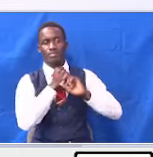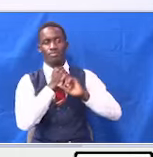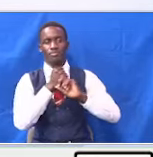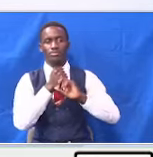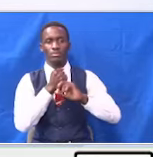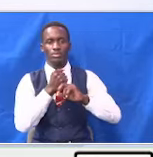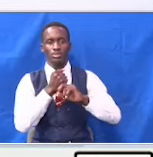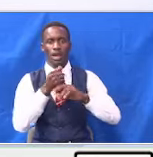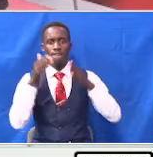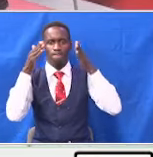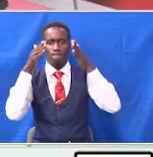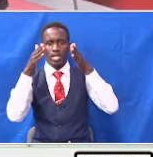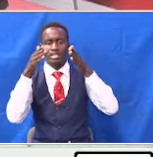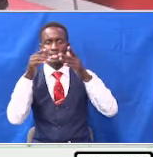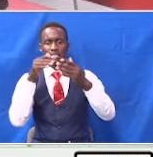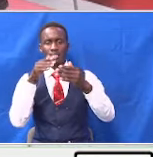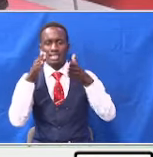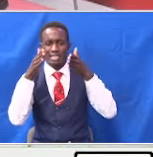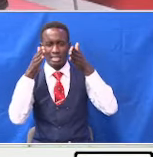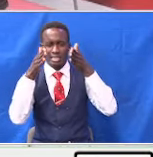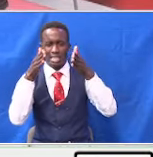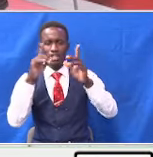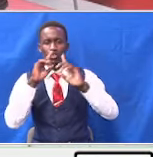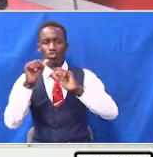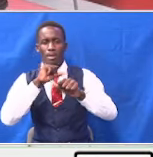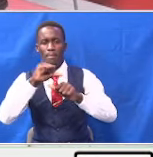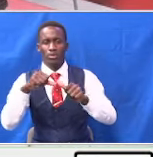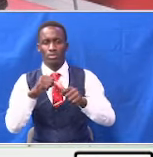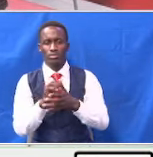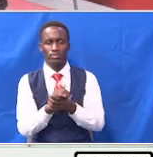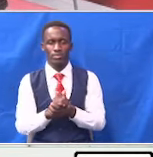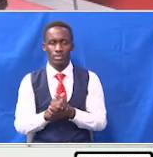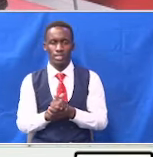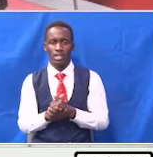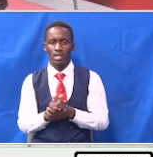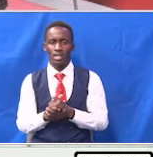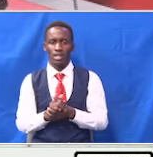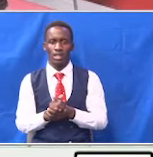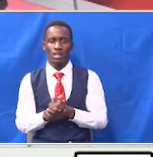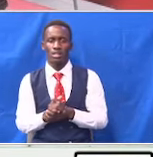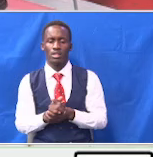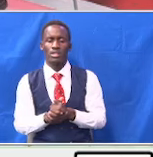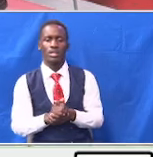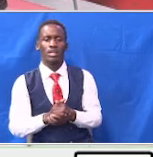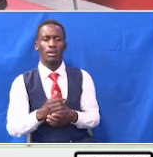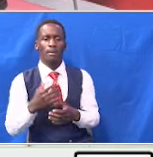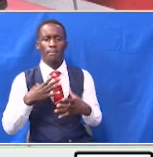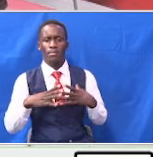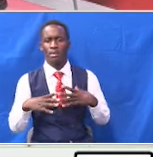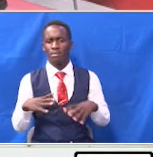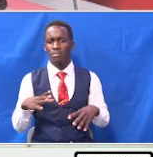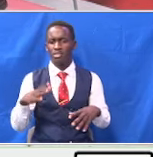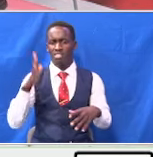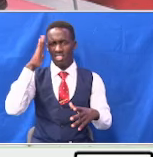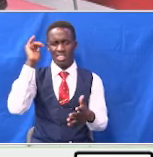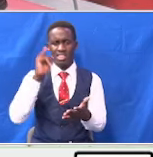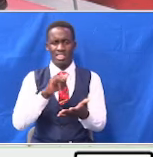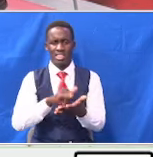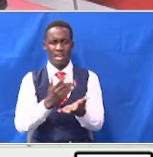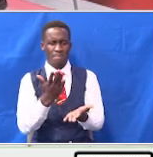it head on. Mm-hmm. You know, there has been this general antatrons that he might be instructing those things to happen, or he